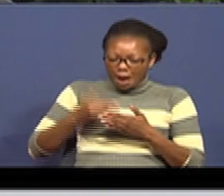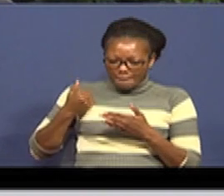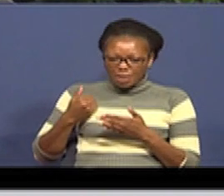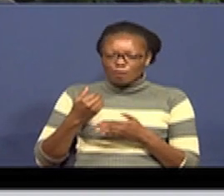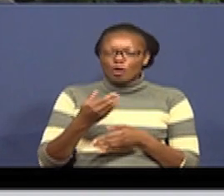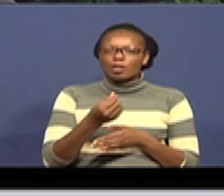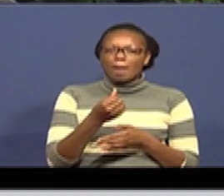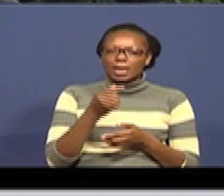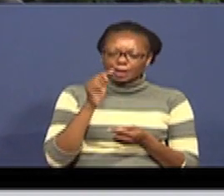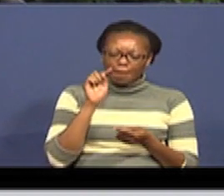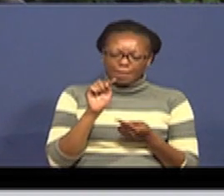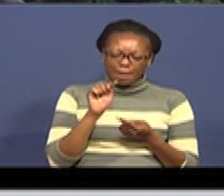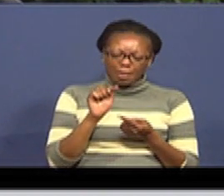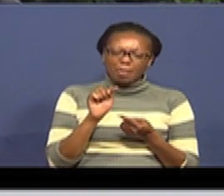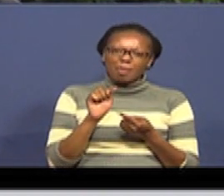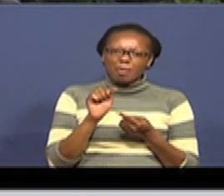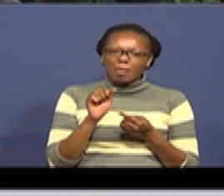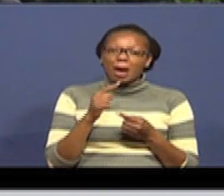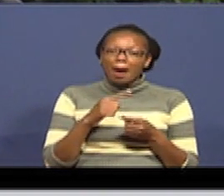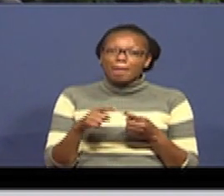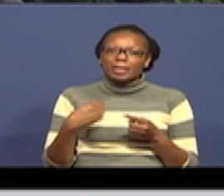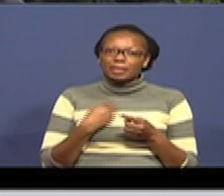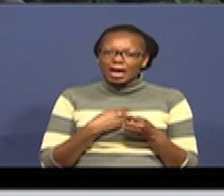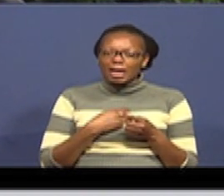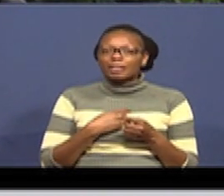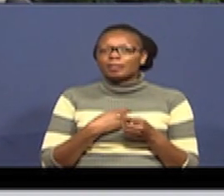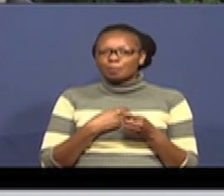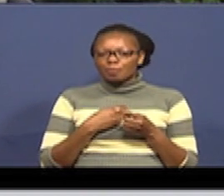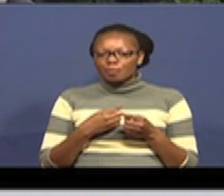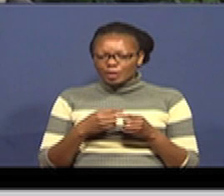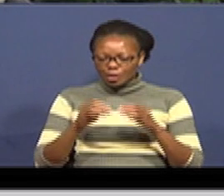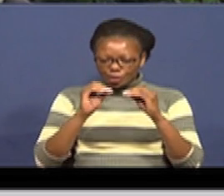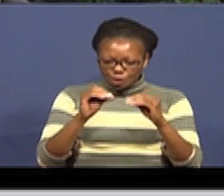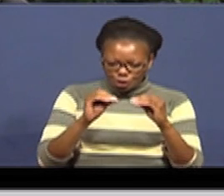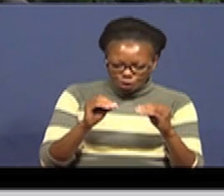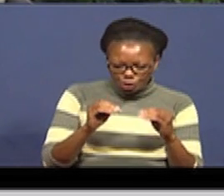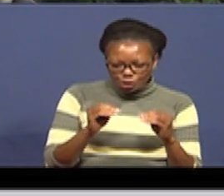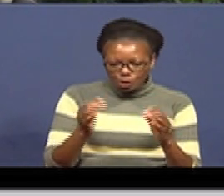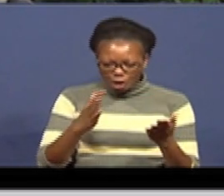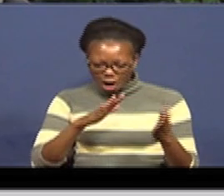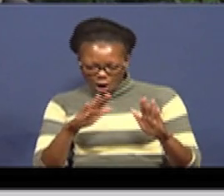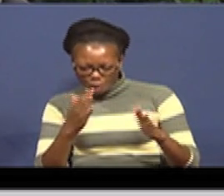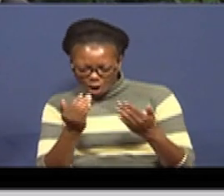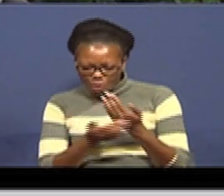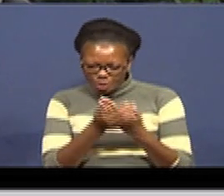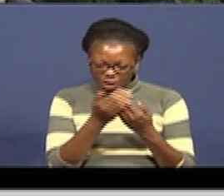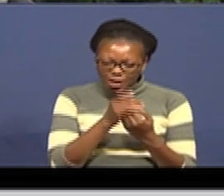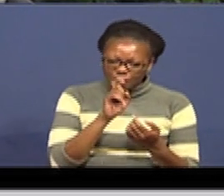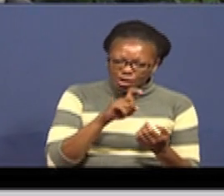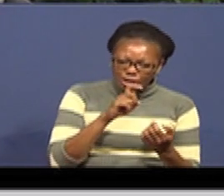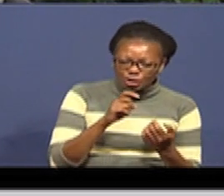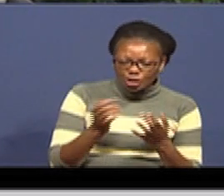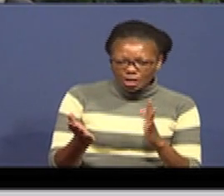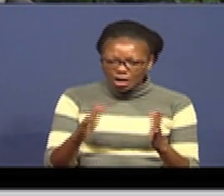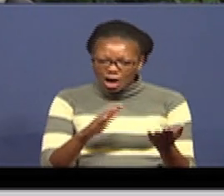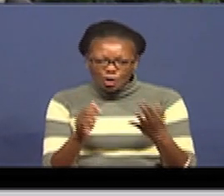County, one village in Buni, their farmers' income, when they we shared